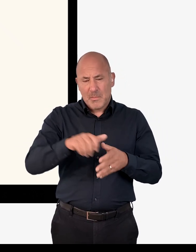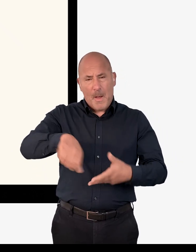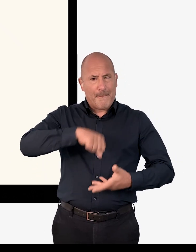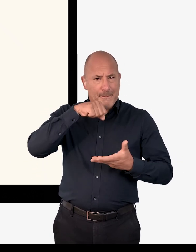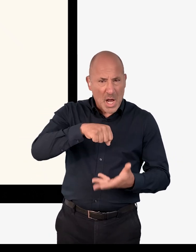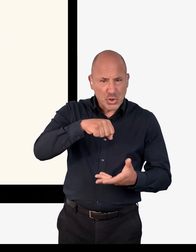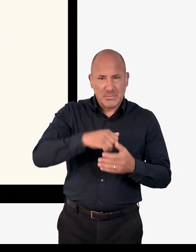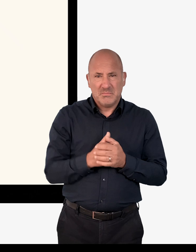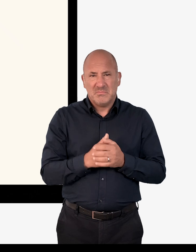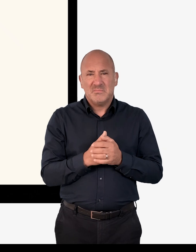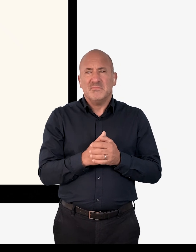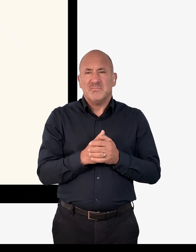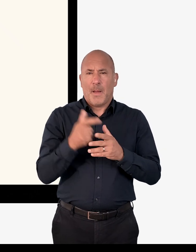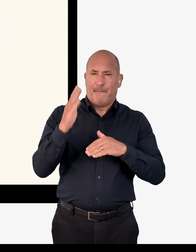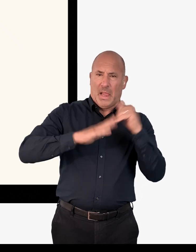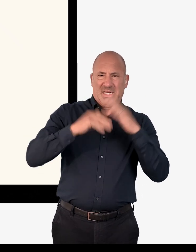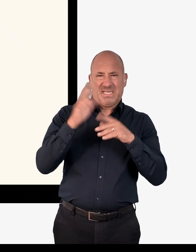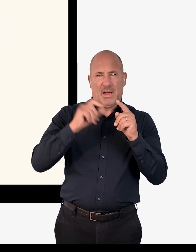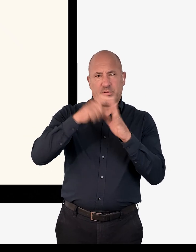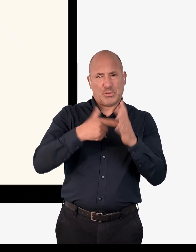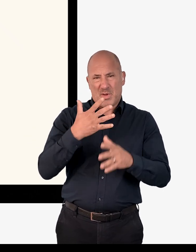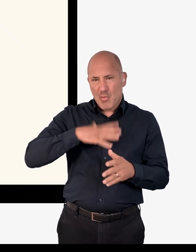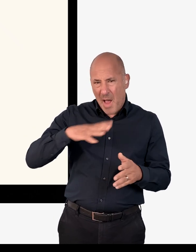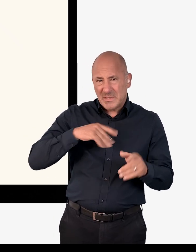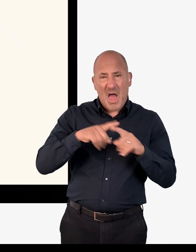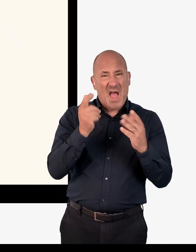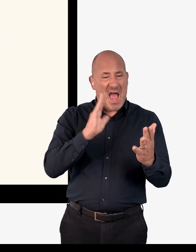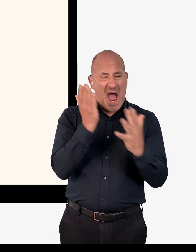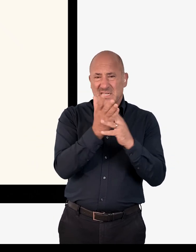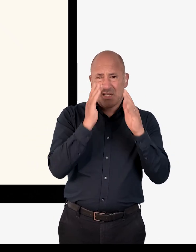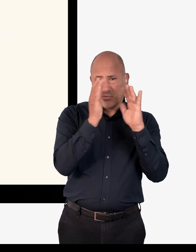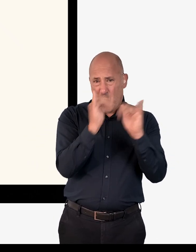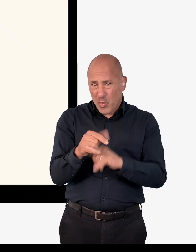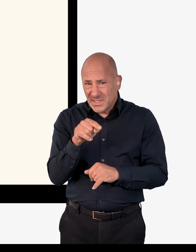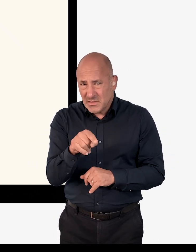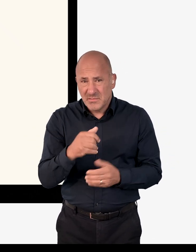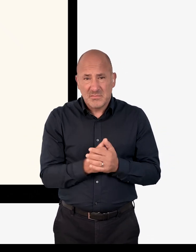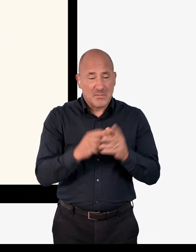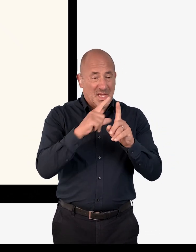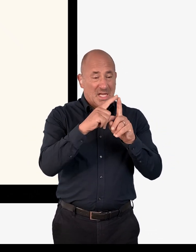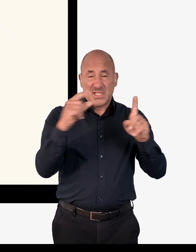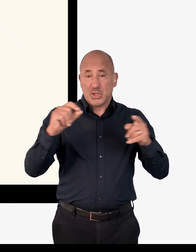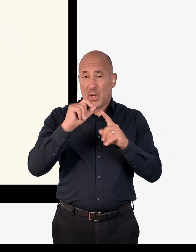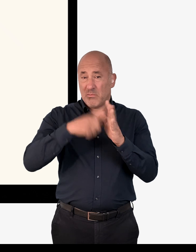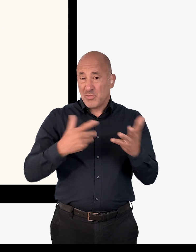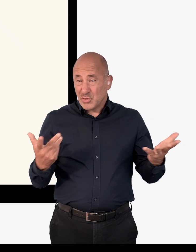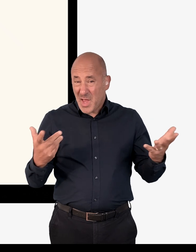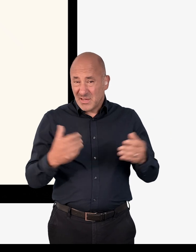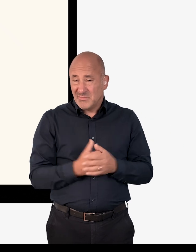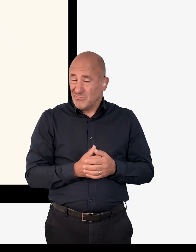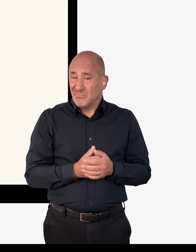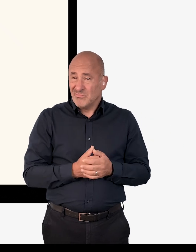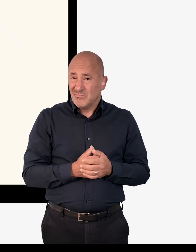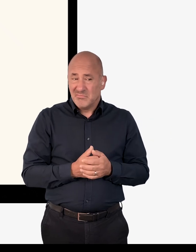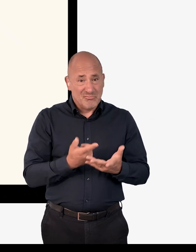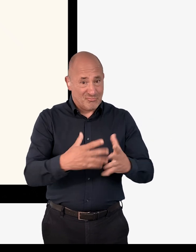application, budgets, building project requirements, including access audits, and digital